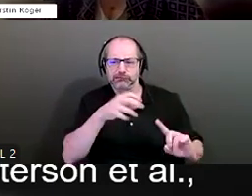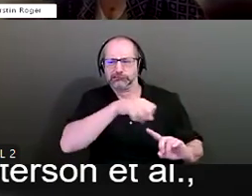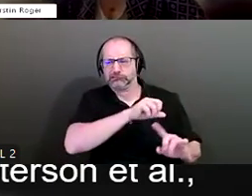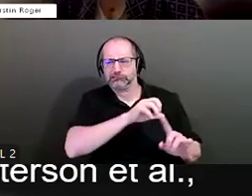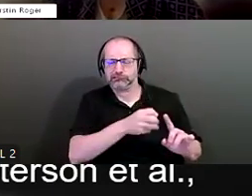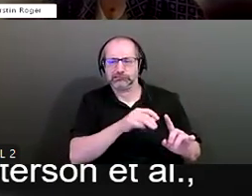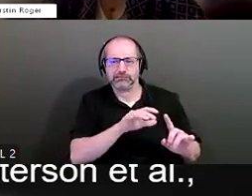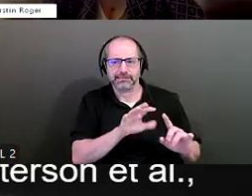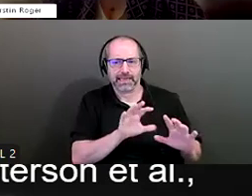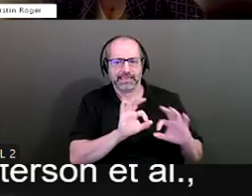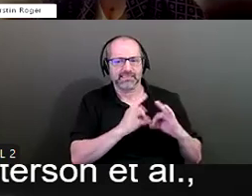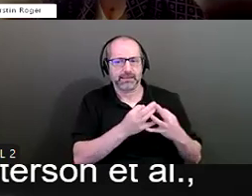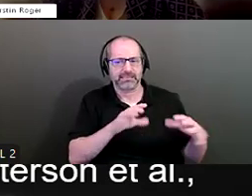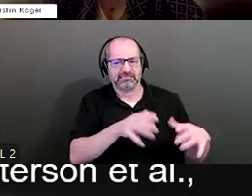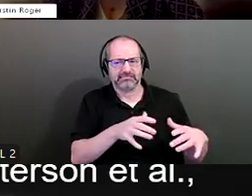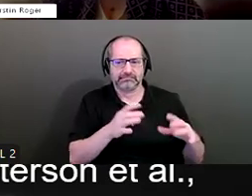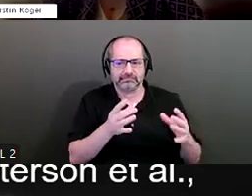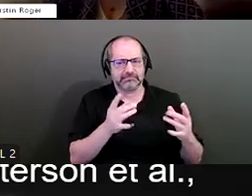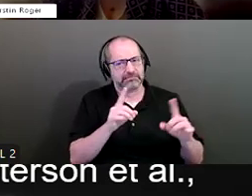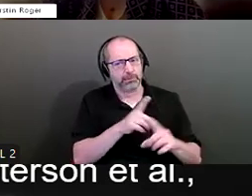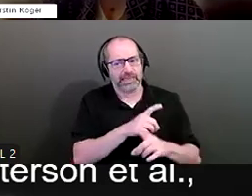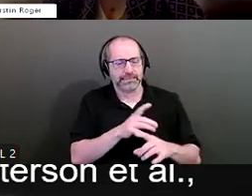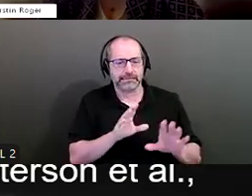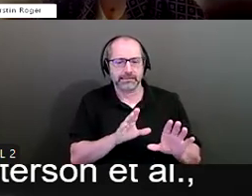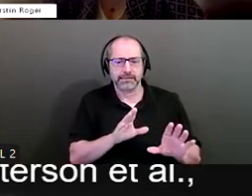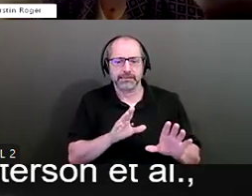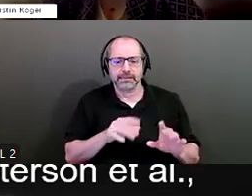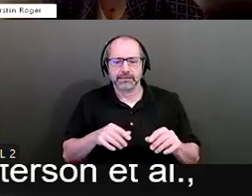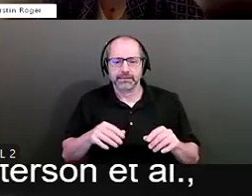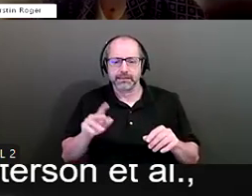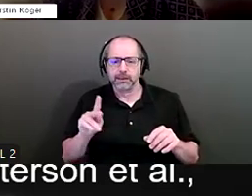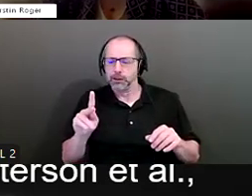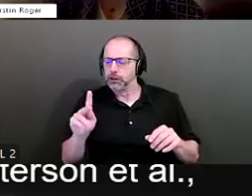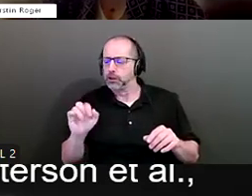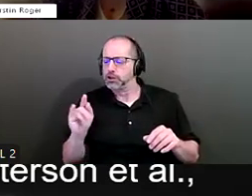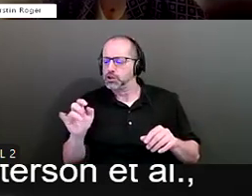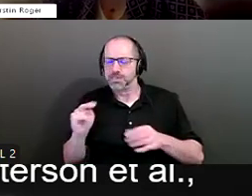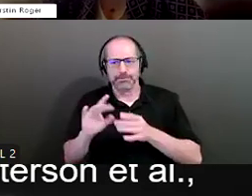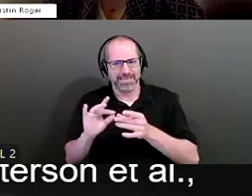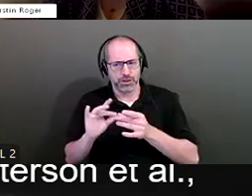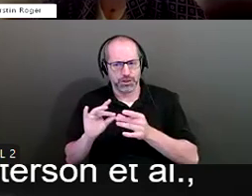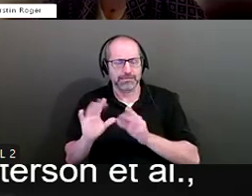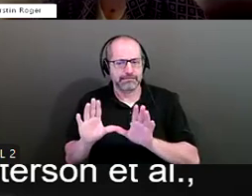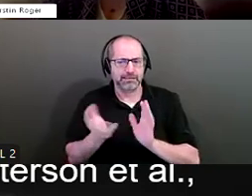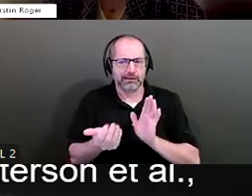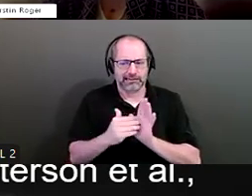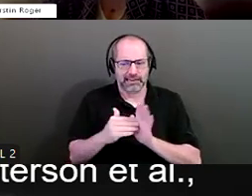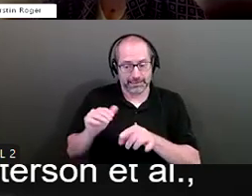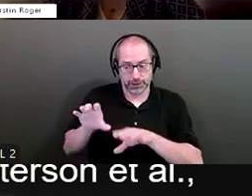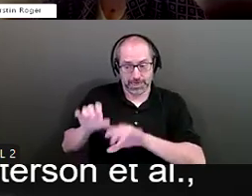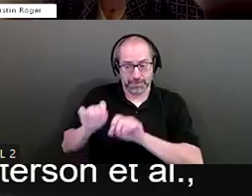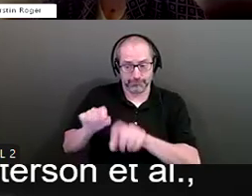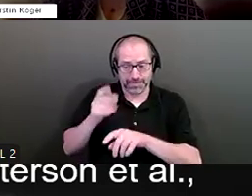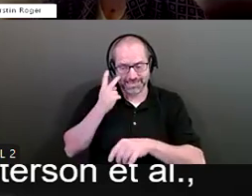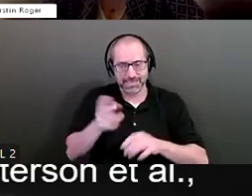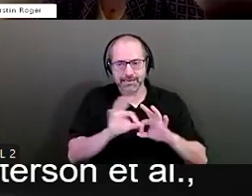mentioned, and I see there's lots of discussion about this in the chat, family relationships are sometimes very